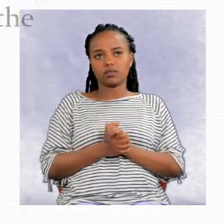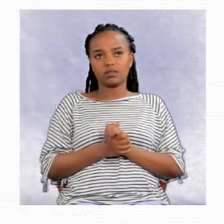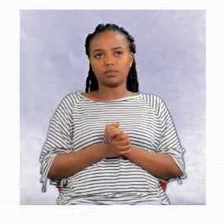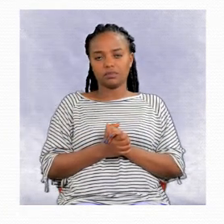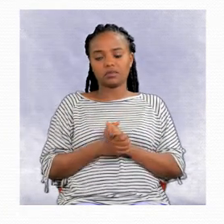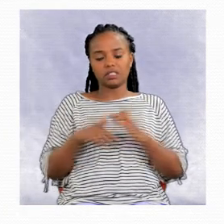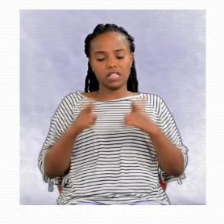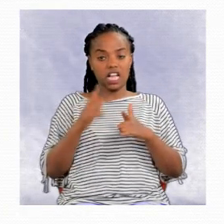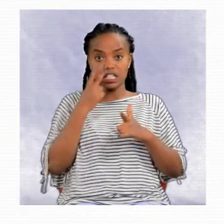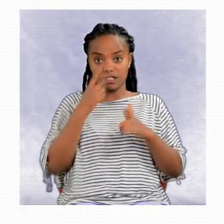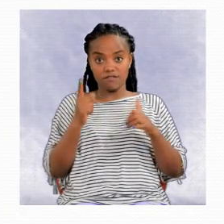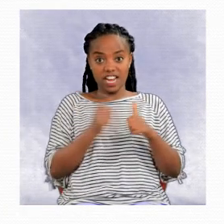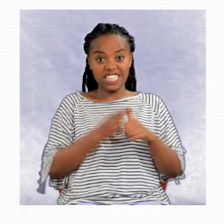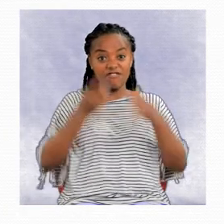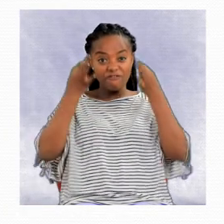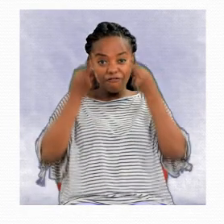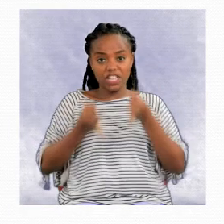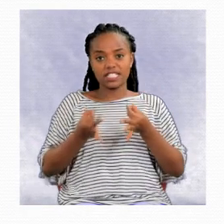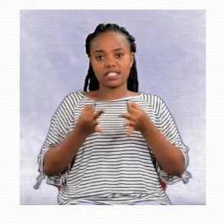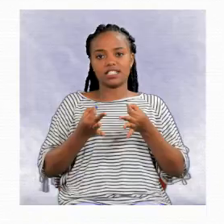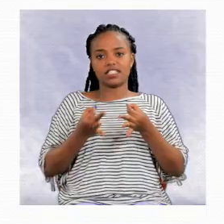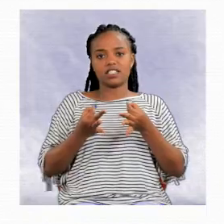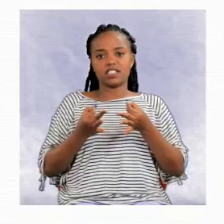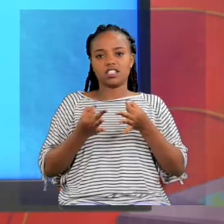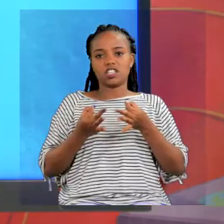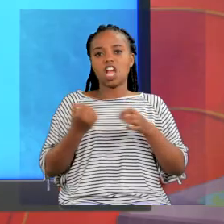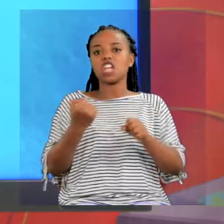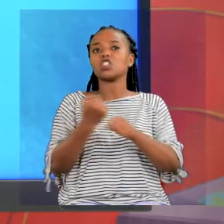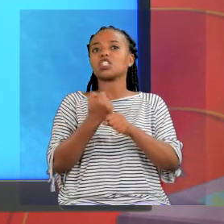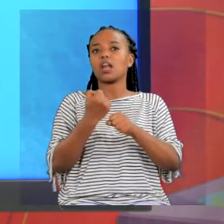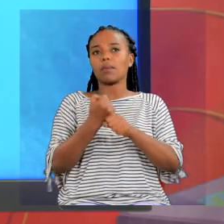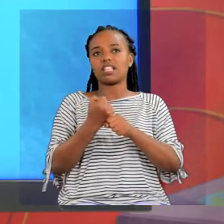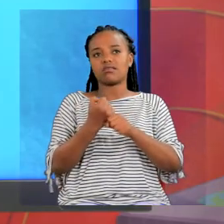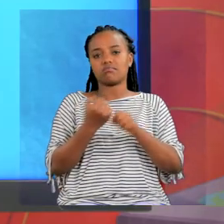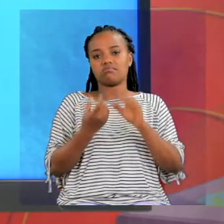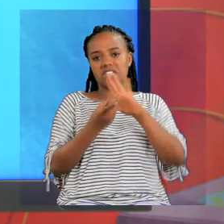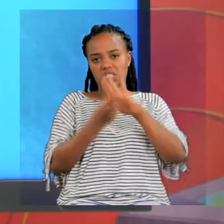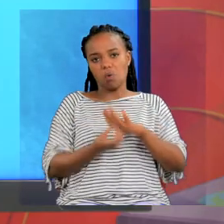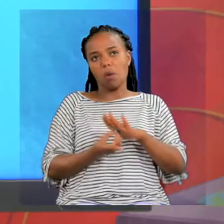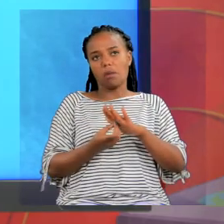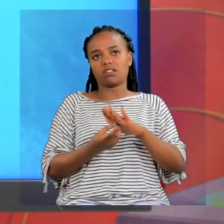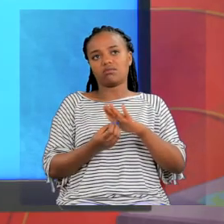Let's see first the fixed installment method,